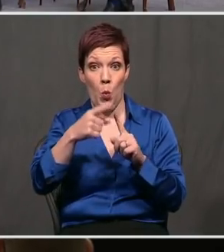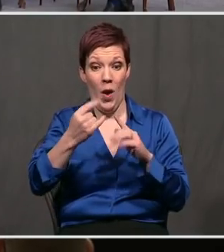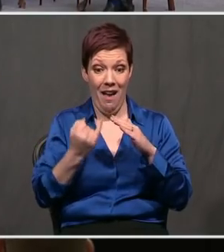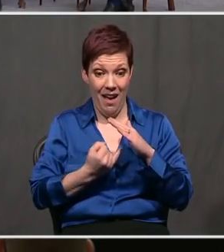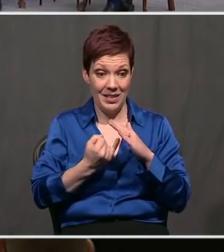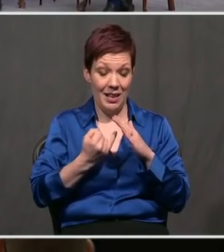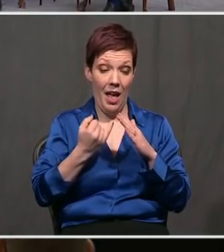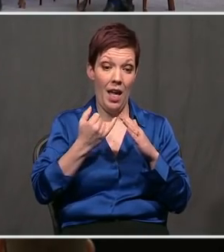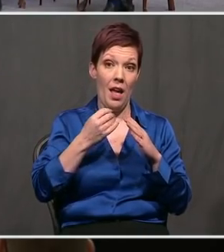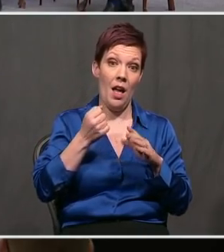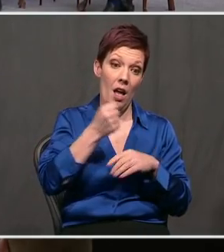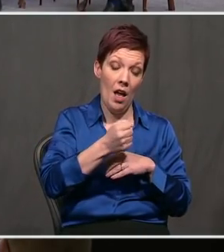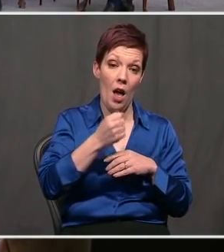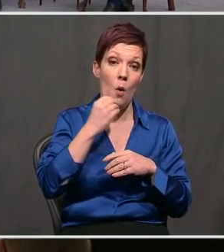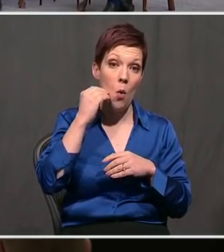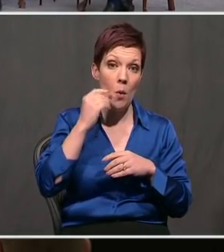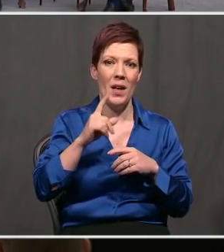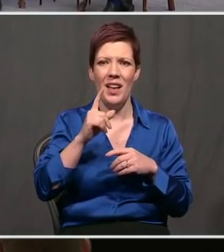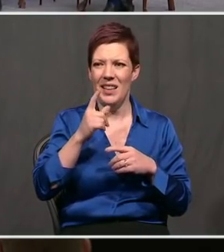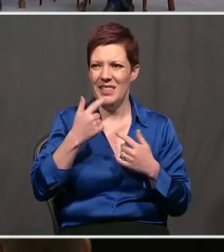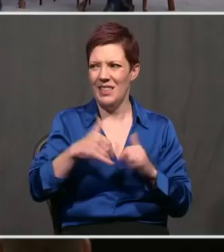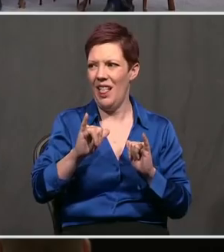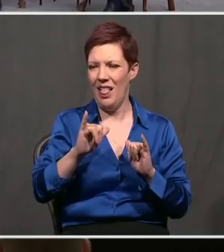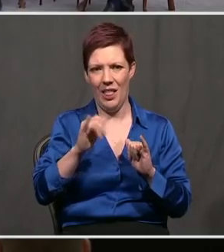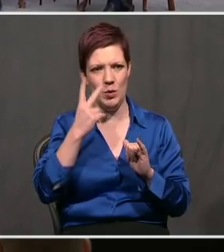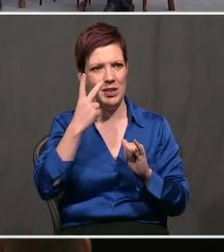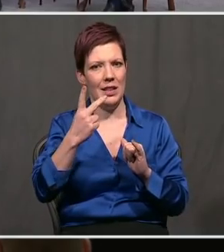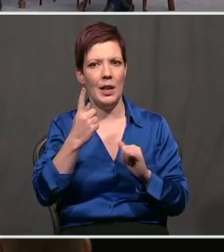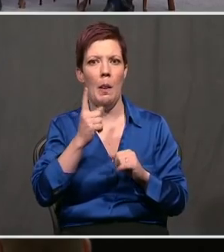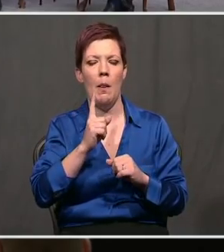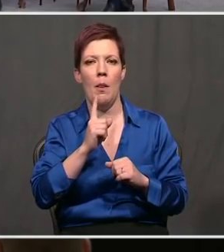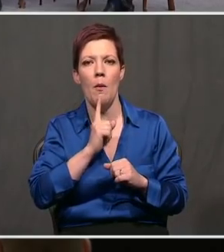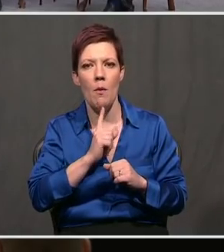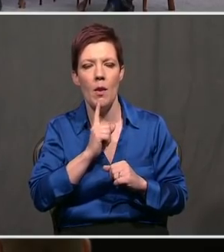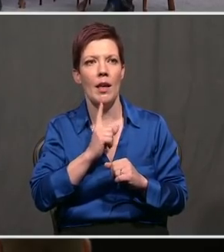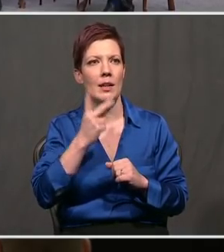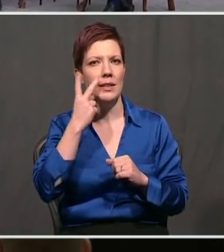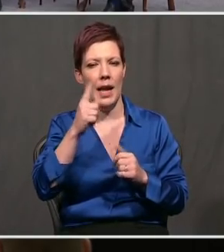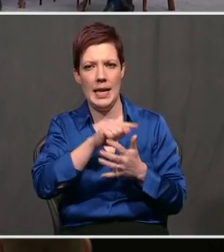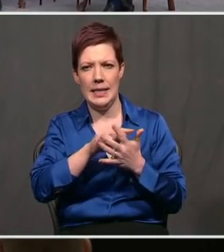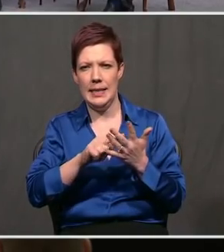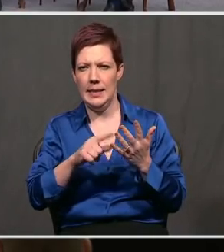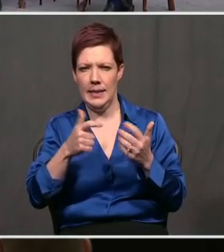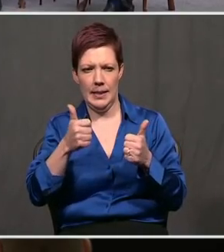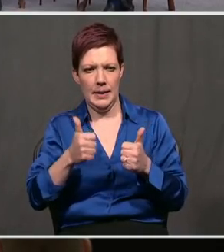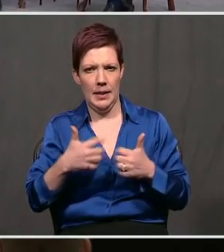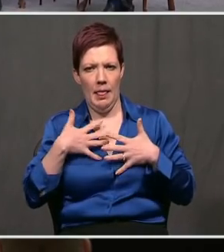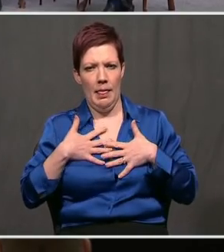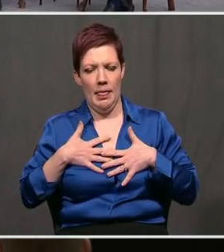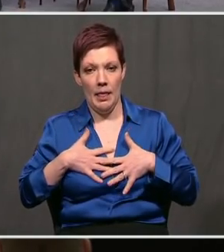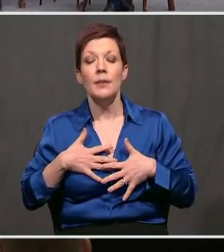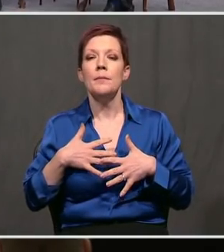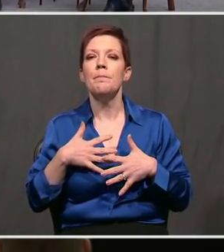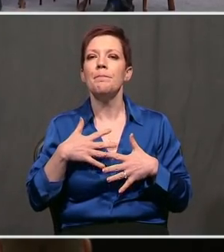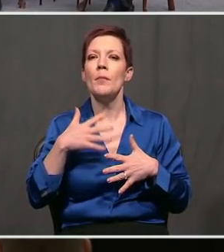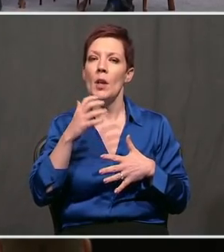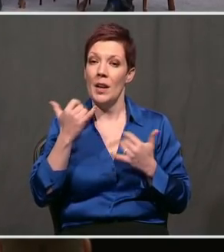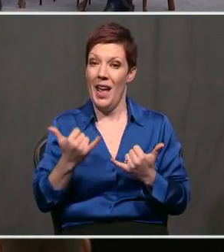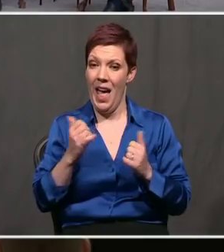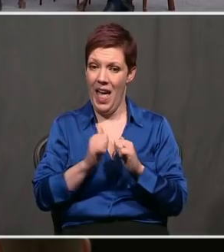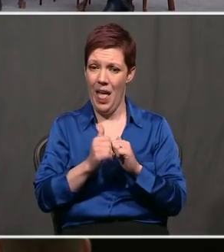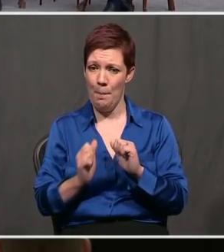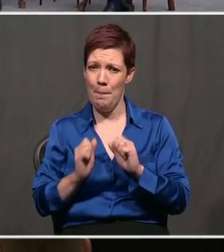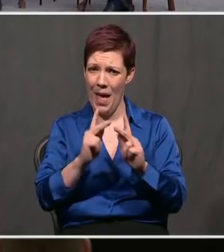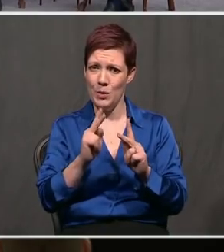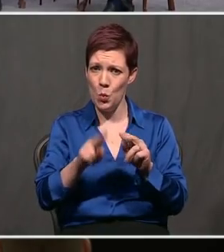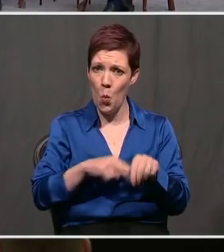with having some visitation. So we need to get them back to normal. And getting them back to normal is going to mean so much to